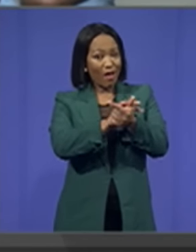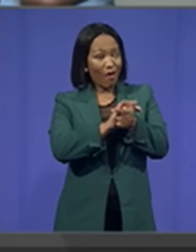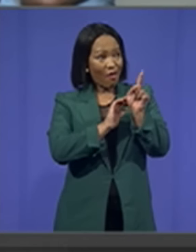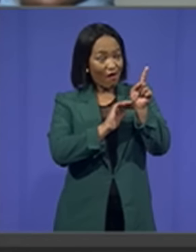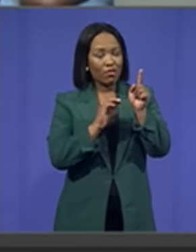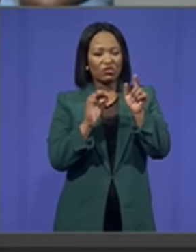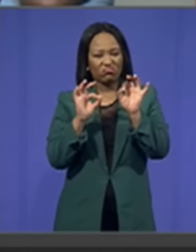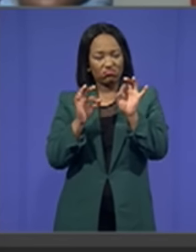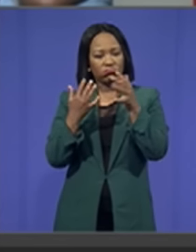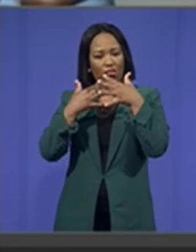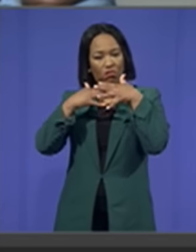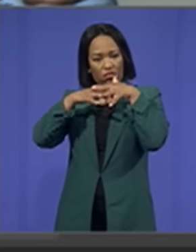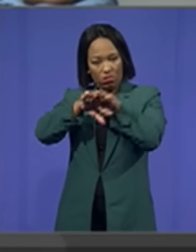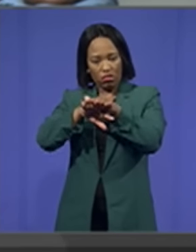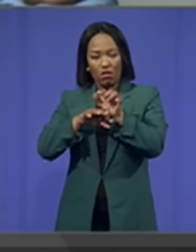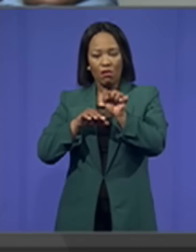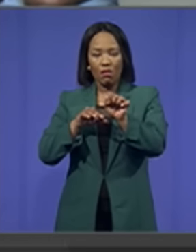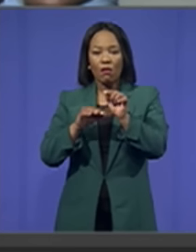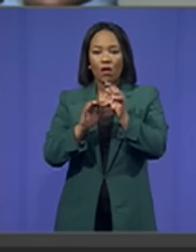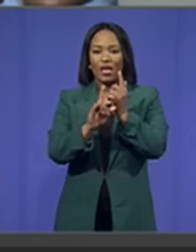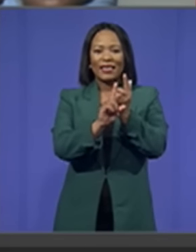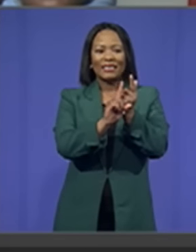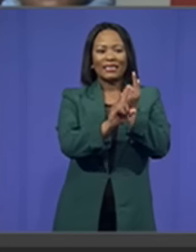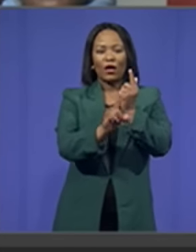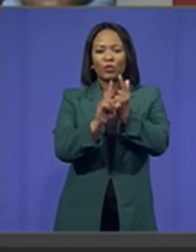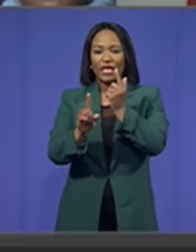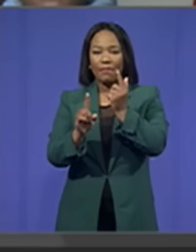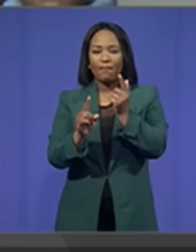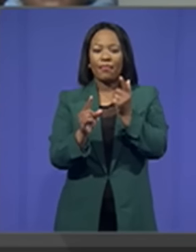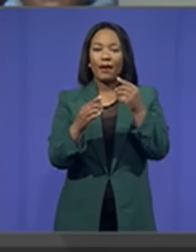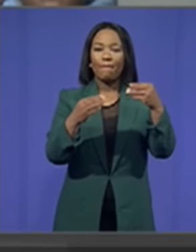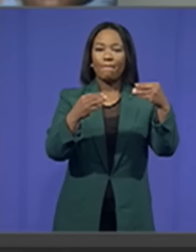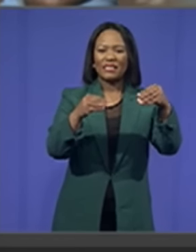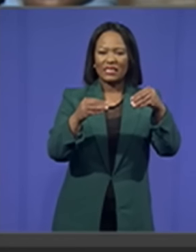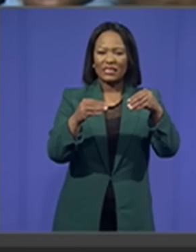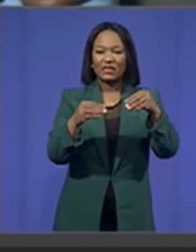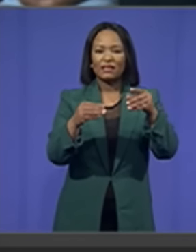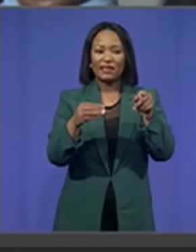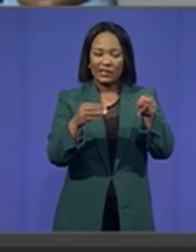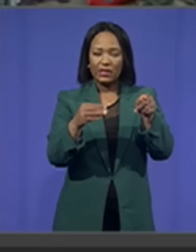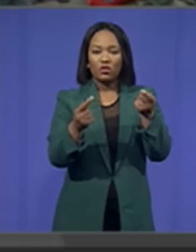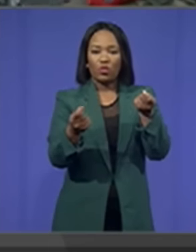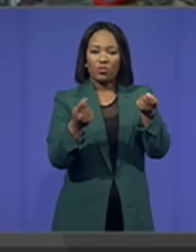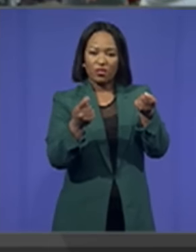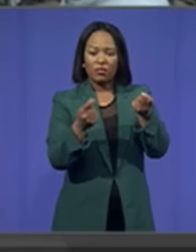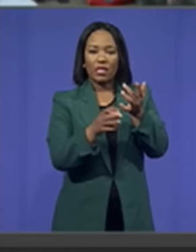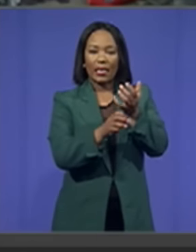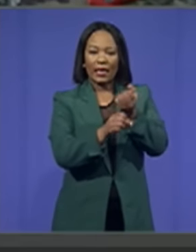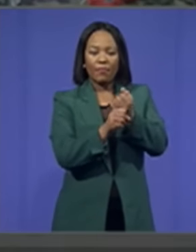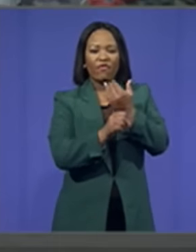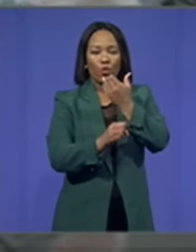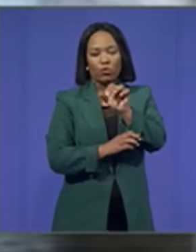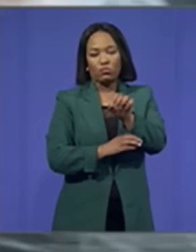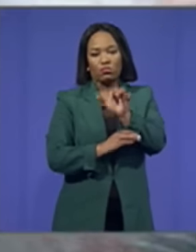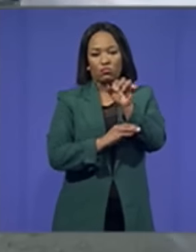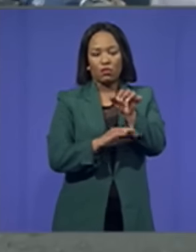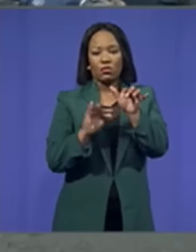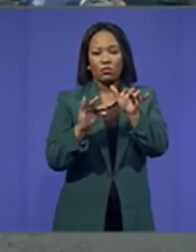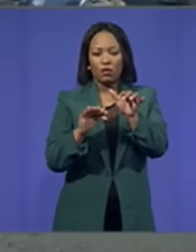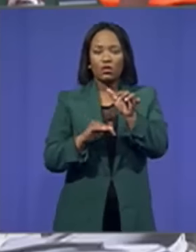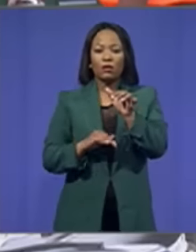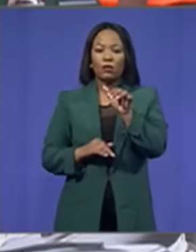order to reserve the township economy for just South Africans. Mwedi wa sepolesa